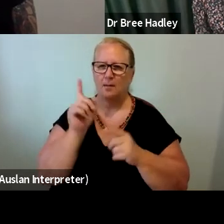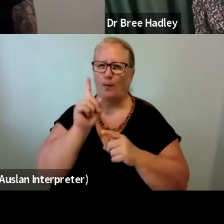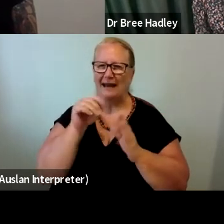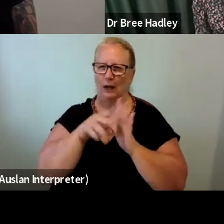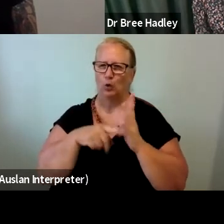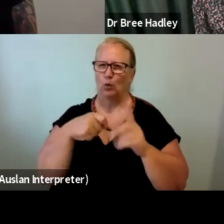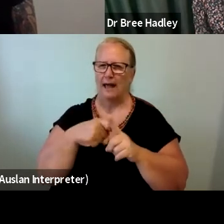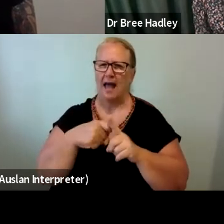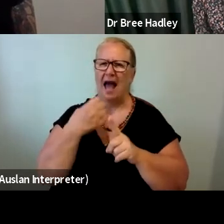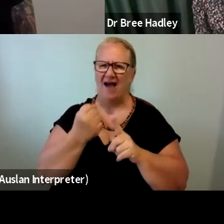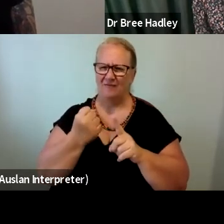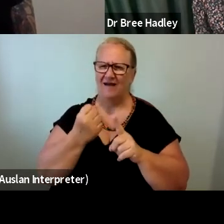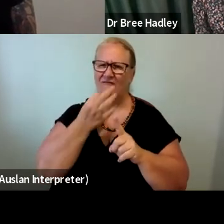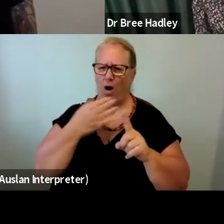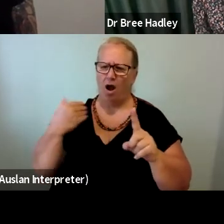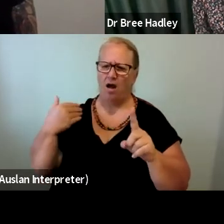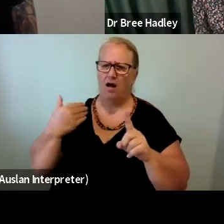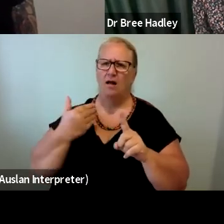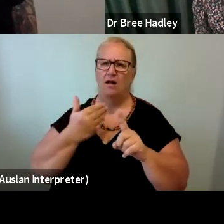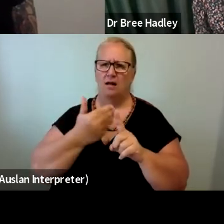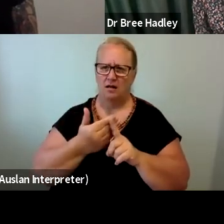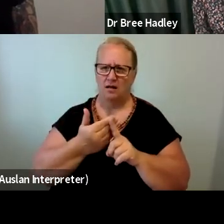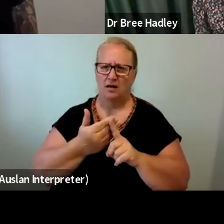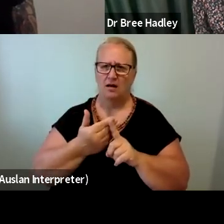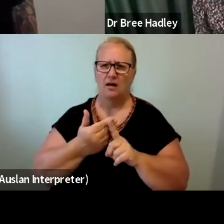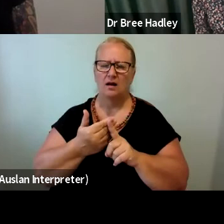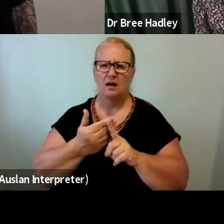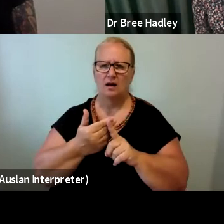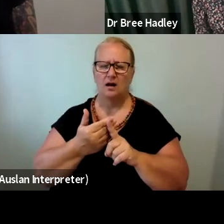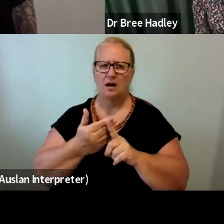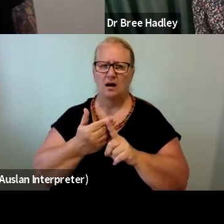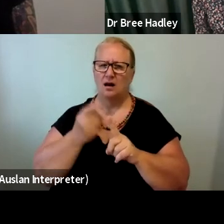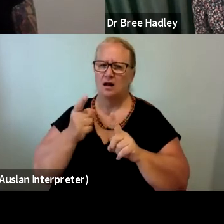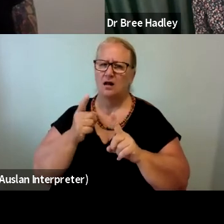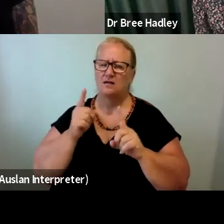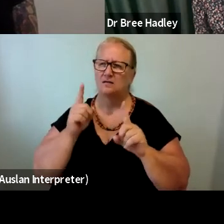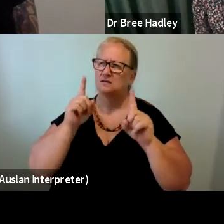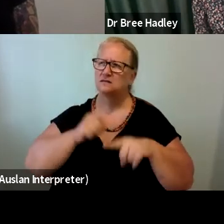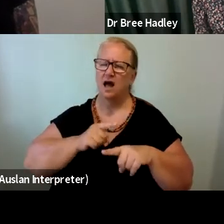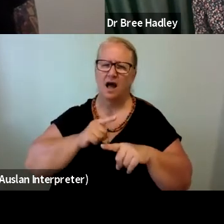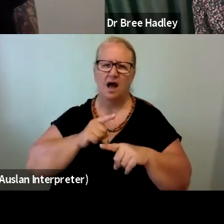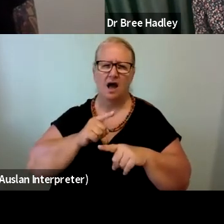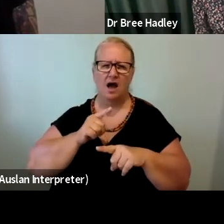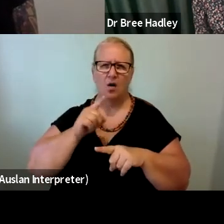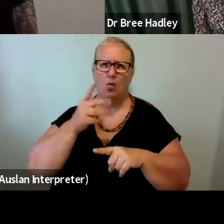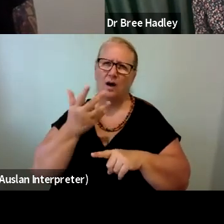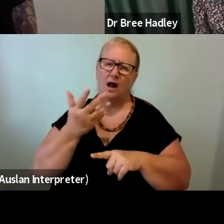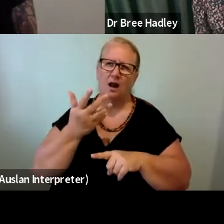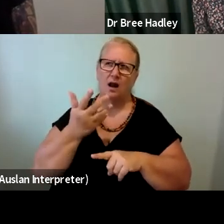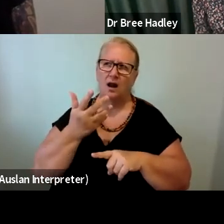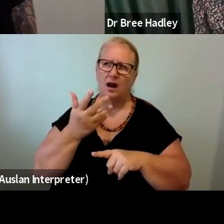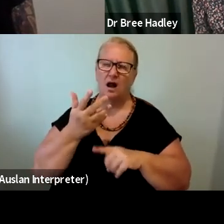has been for a while, ever since. ever since, well, particularly